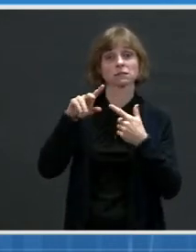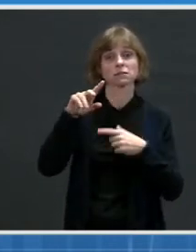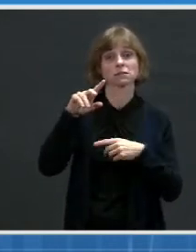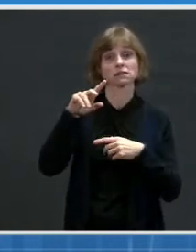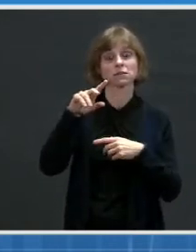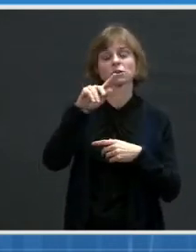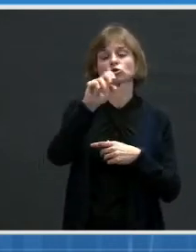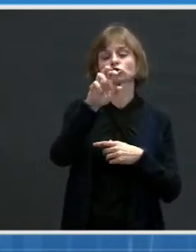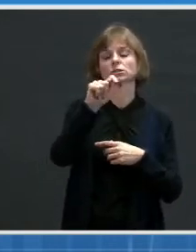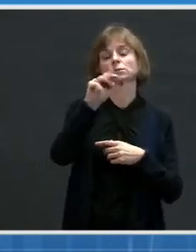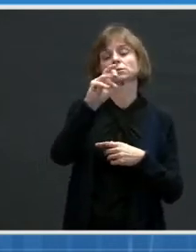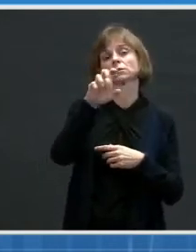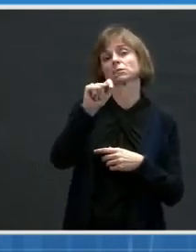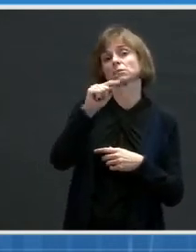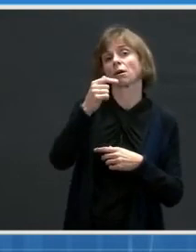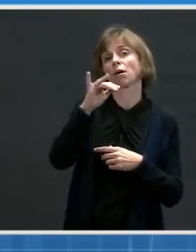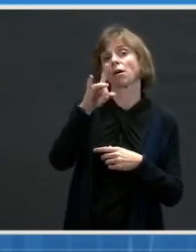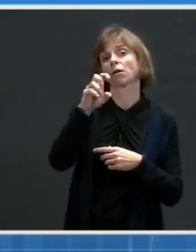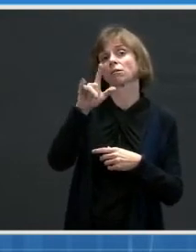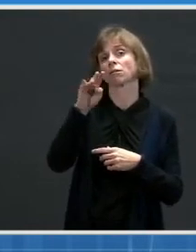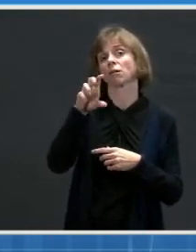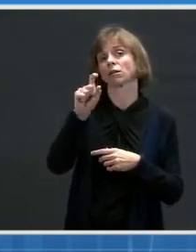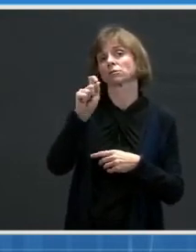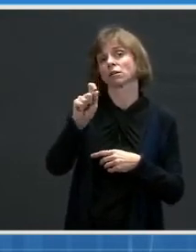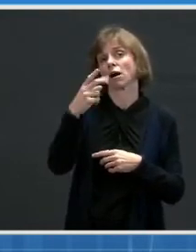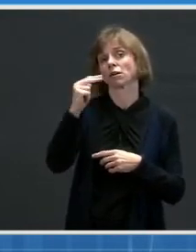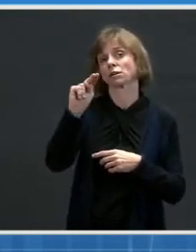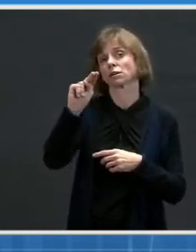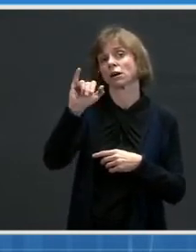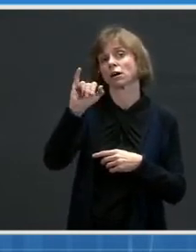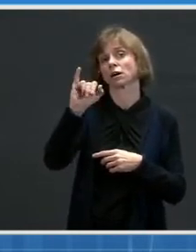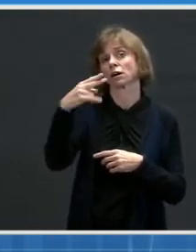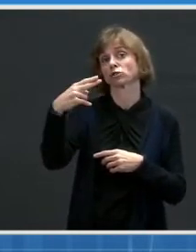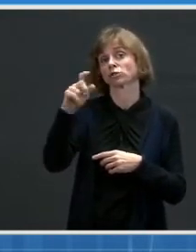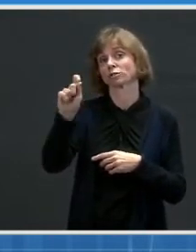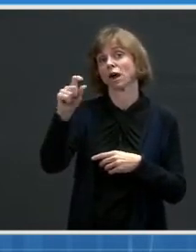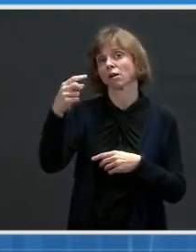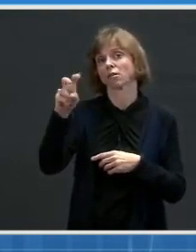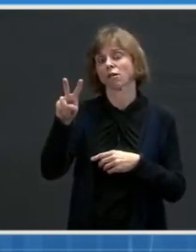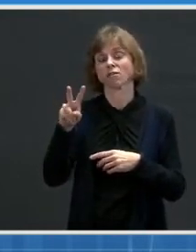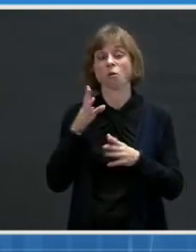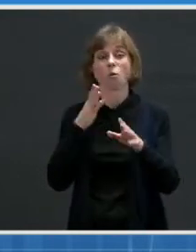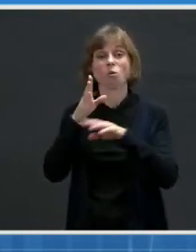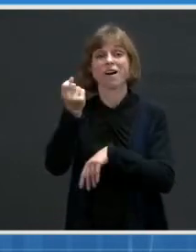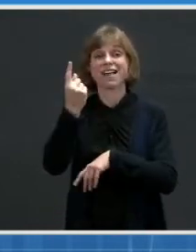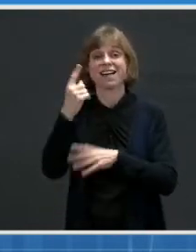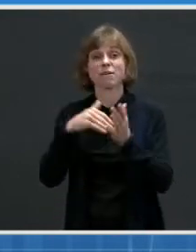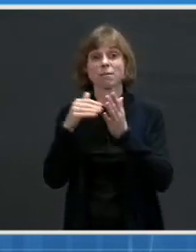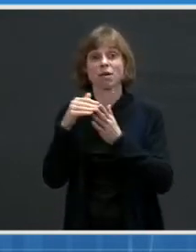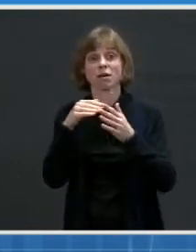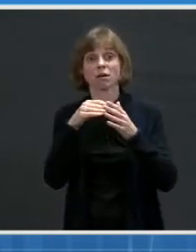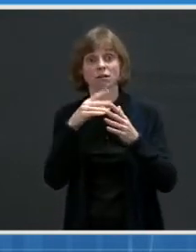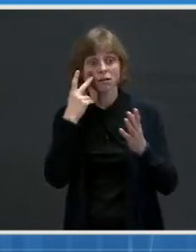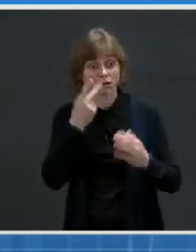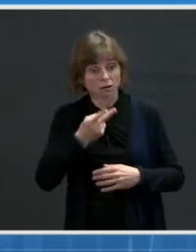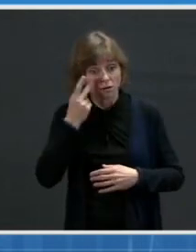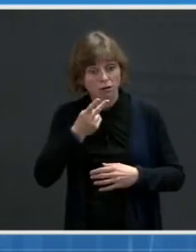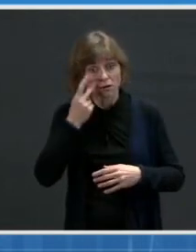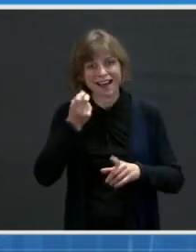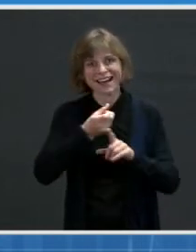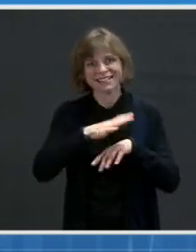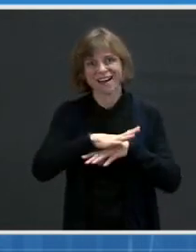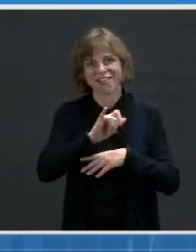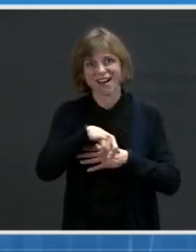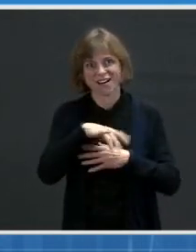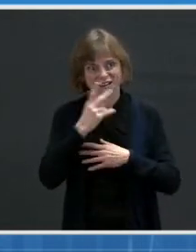treatmentguidelines.nih.gov, there have been over 11 million hits to this. The reason we feel this is important, and I want